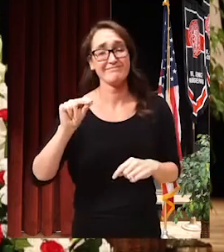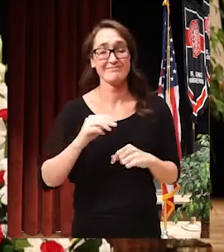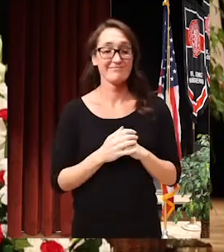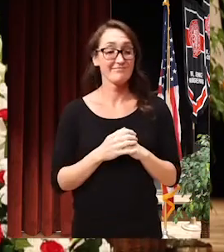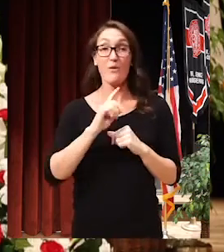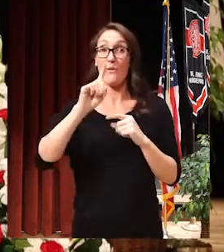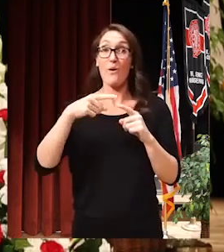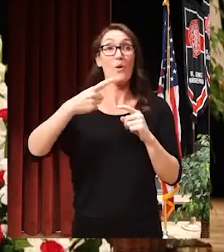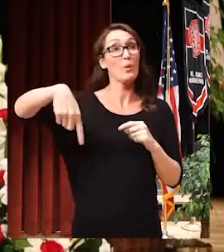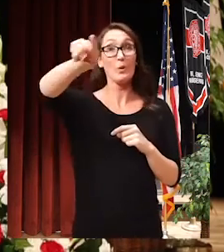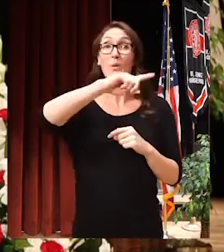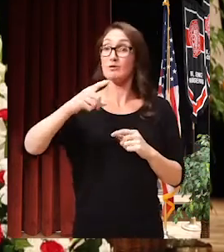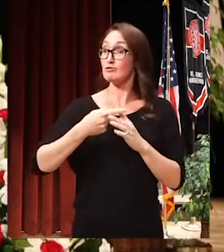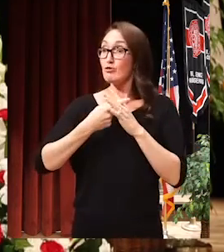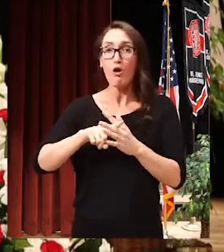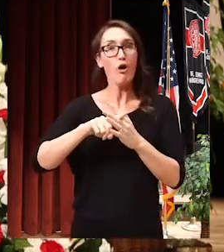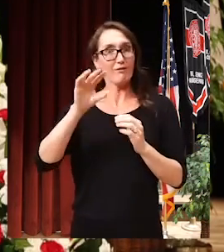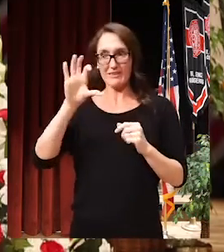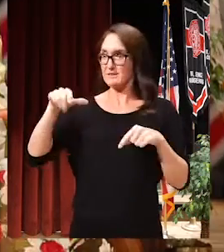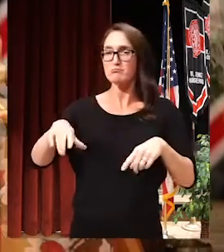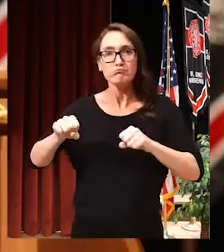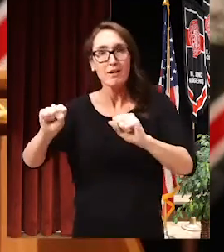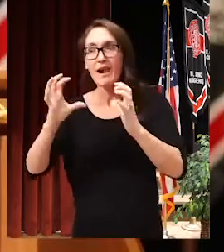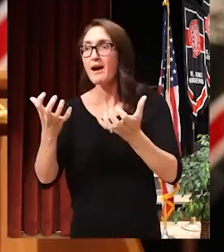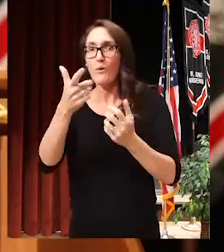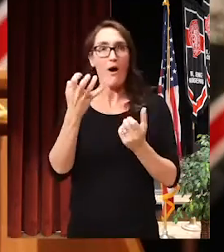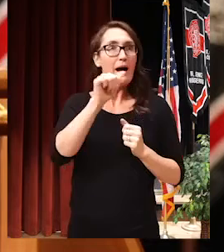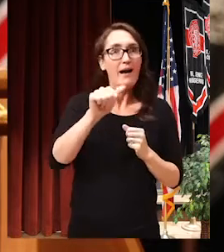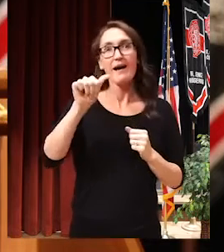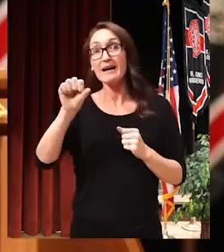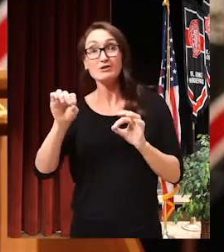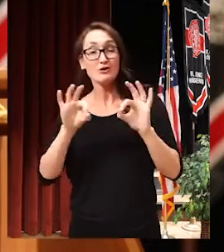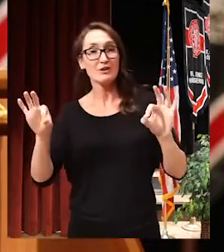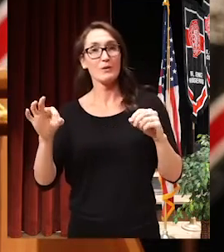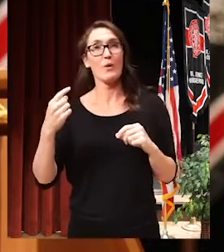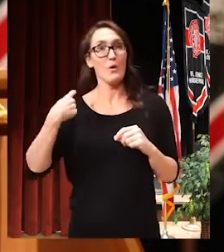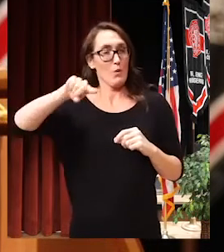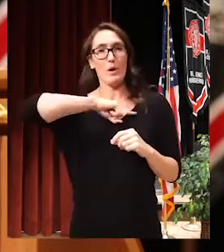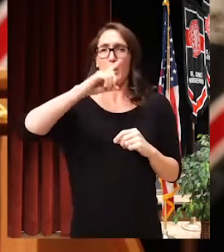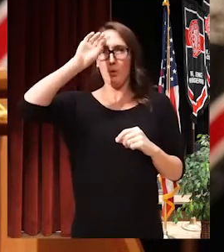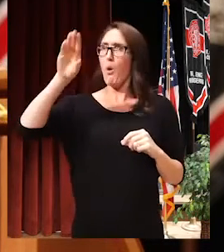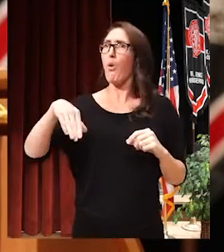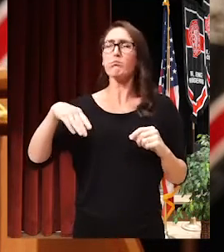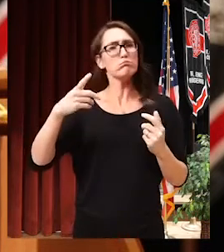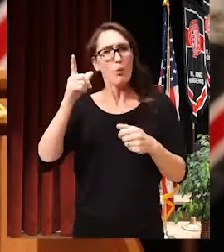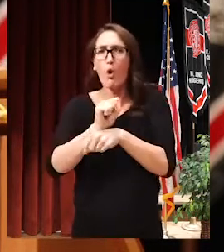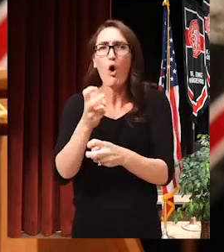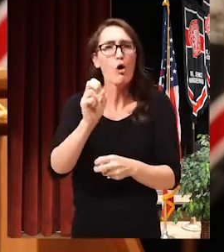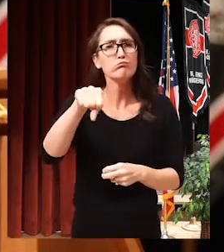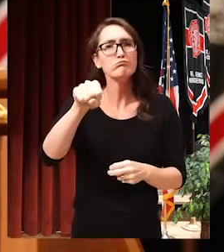your journey here earning your associate degree, we all thought that we would have a lot of work ahead of us.